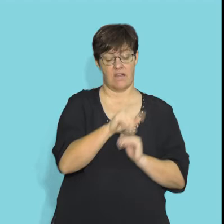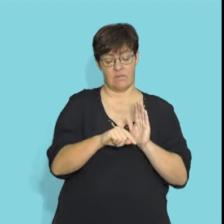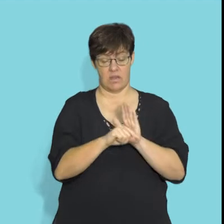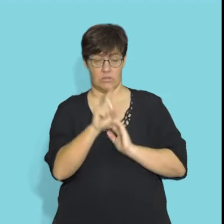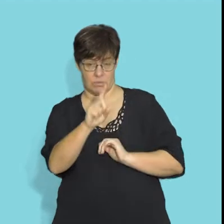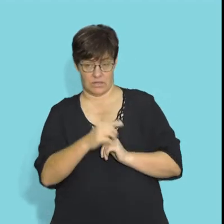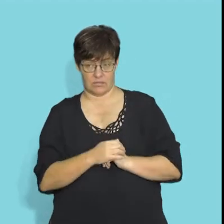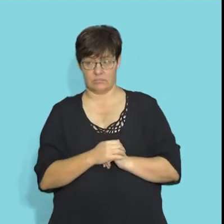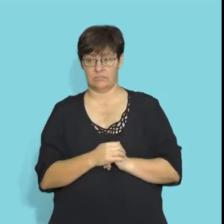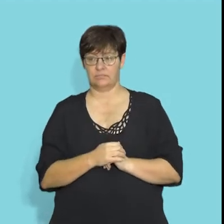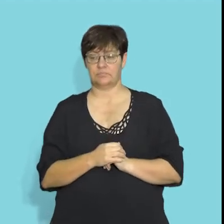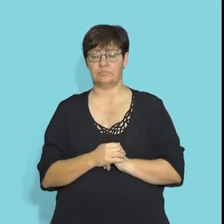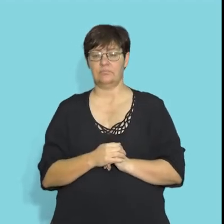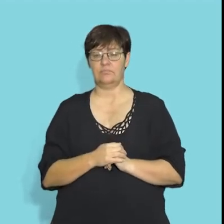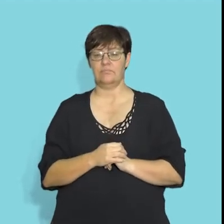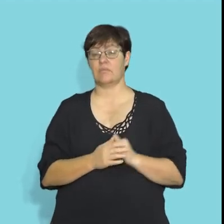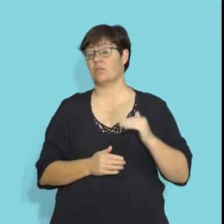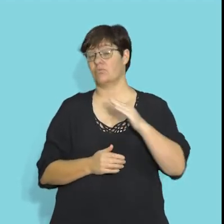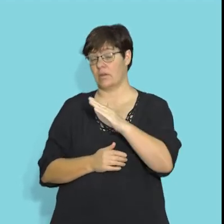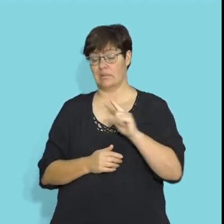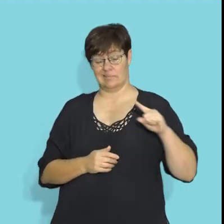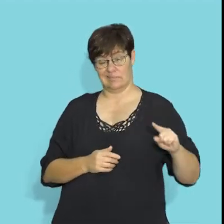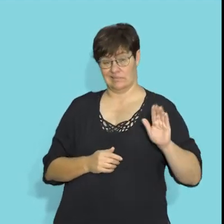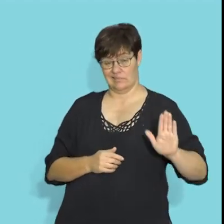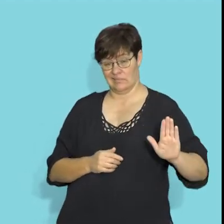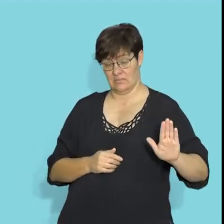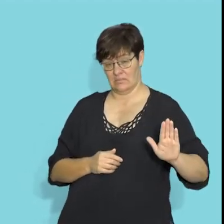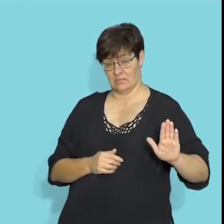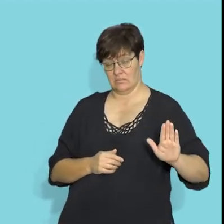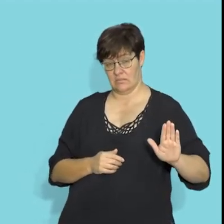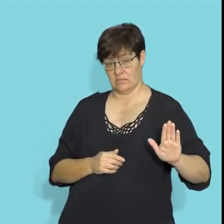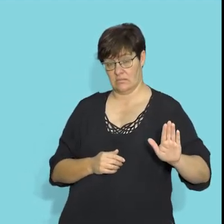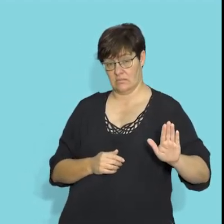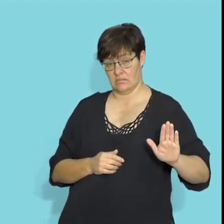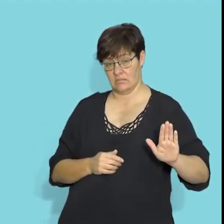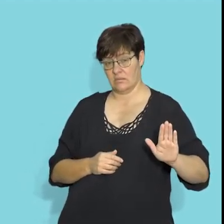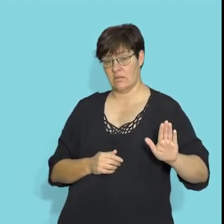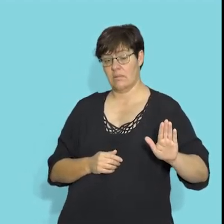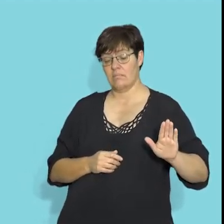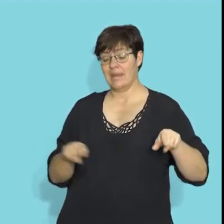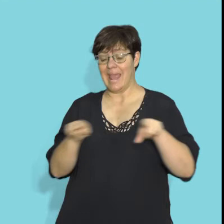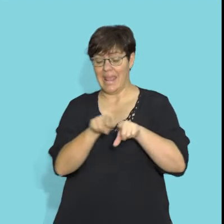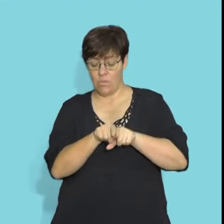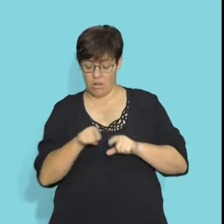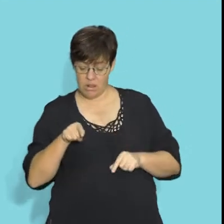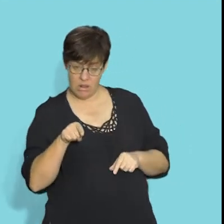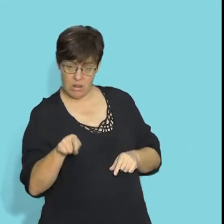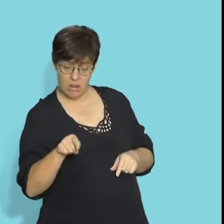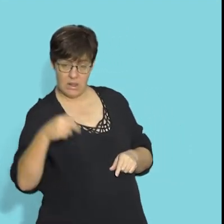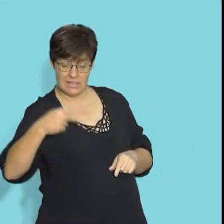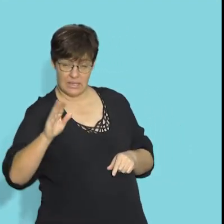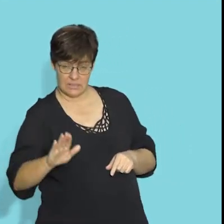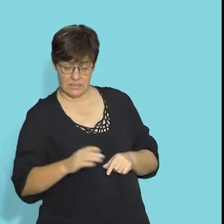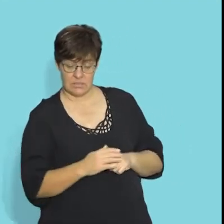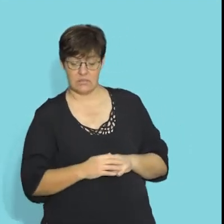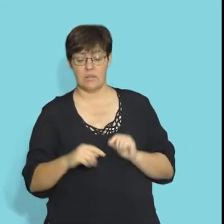value, 5 minus 1. So the gradient of the first section must be equal to the gradient